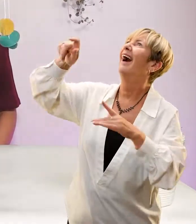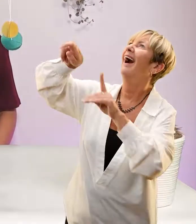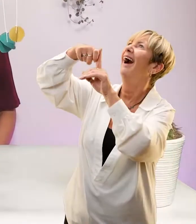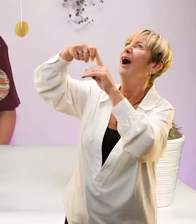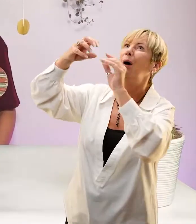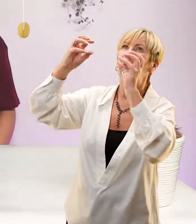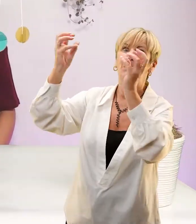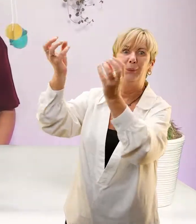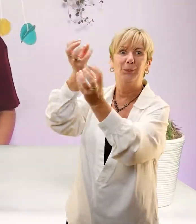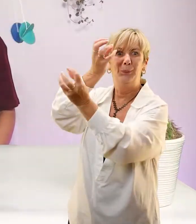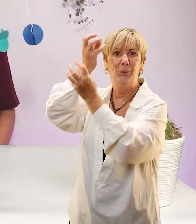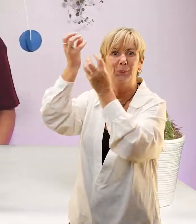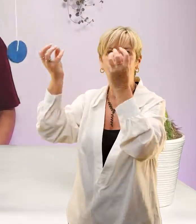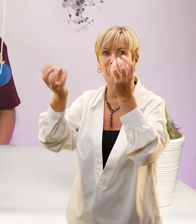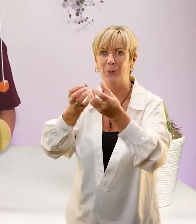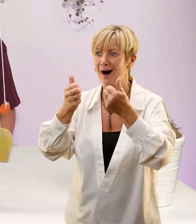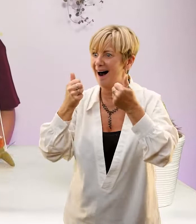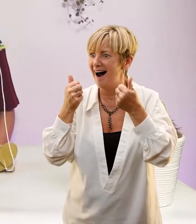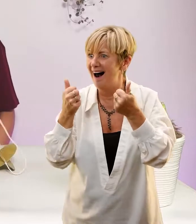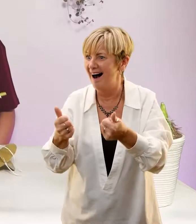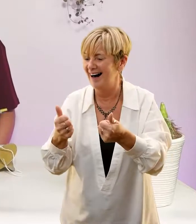mobile to finish off.